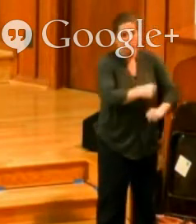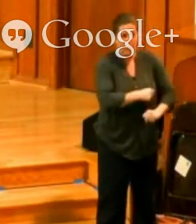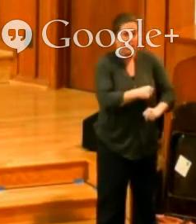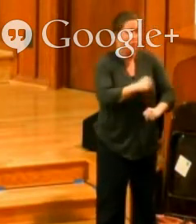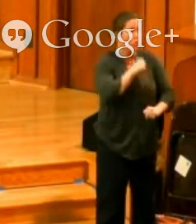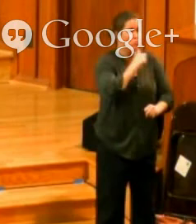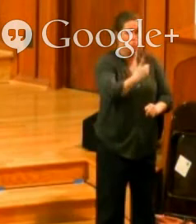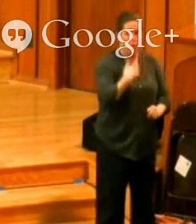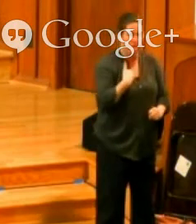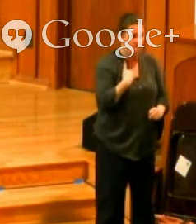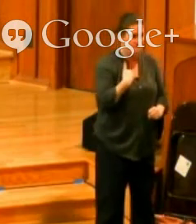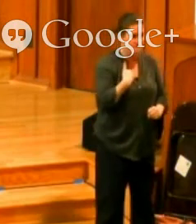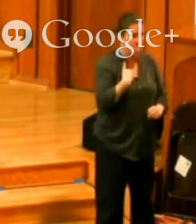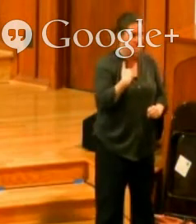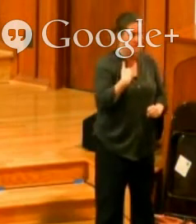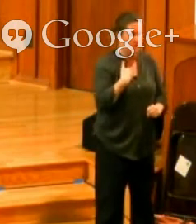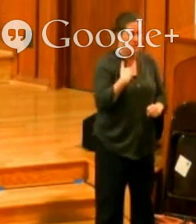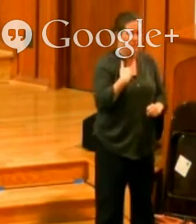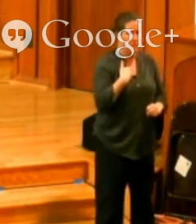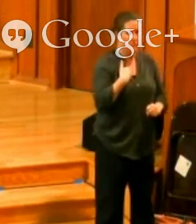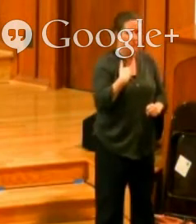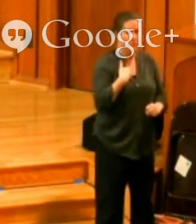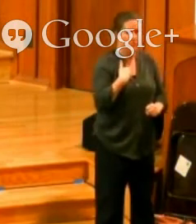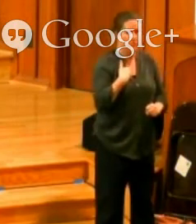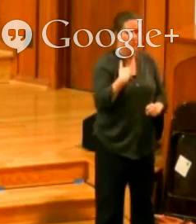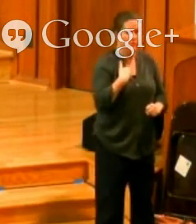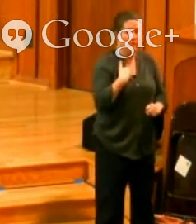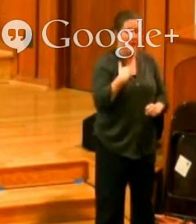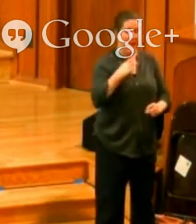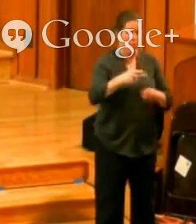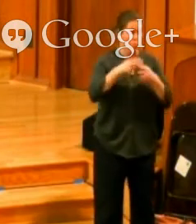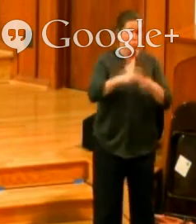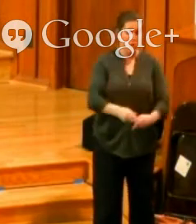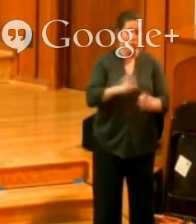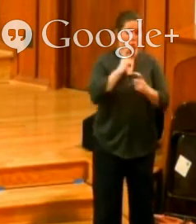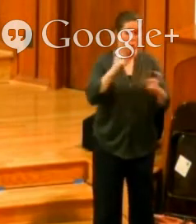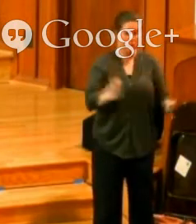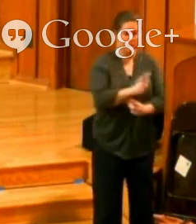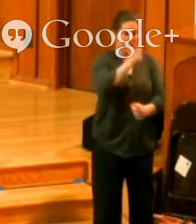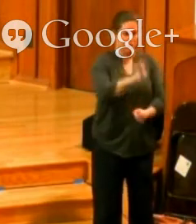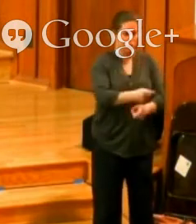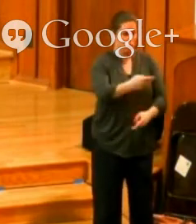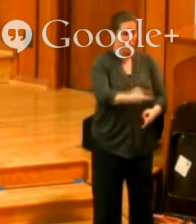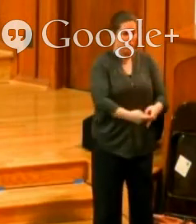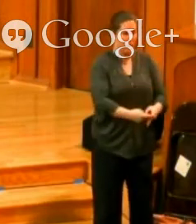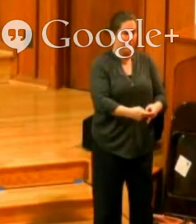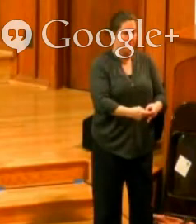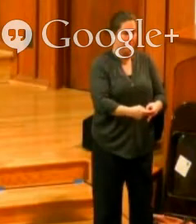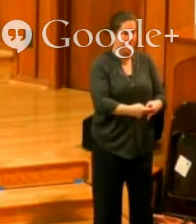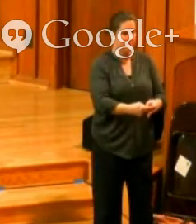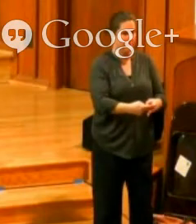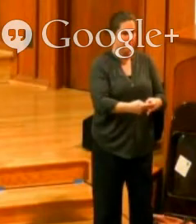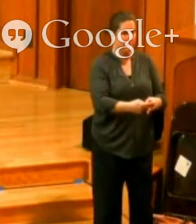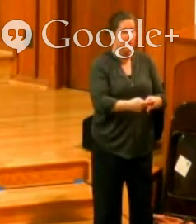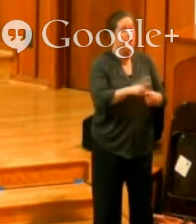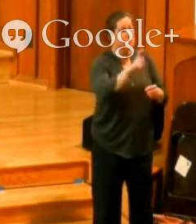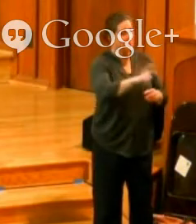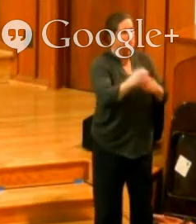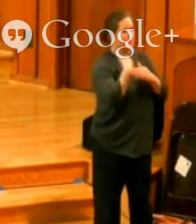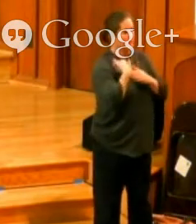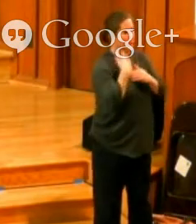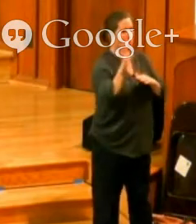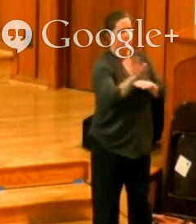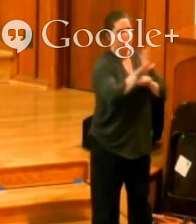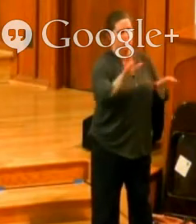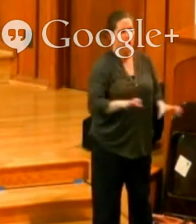we stand under the banner of Christ and call sin by his right name. The judgment calls us to accountability for our actions.